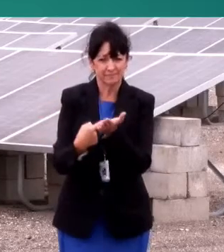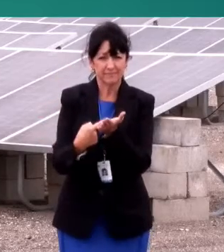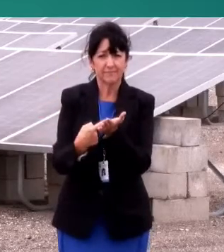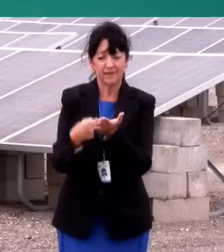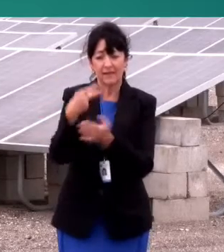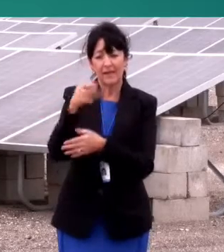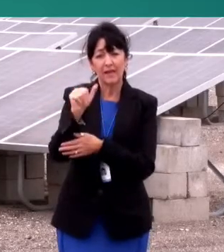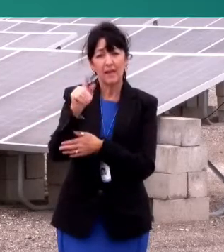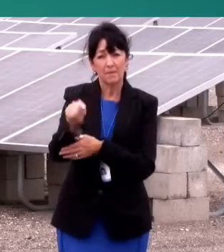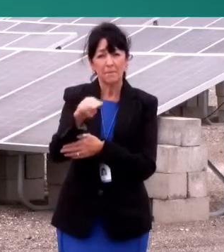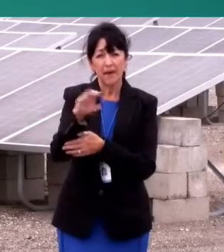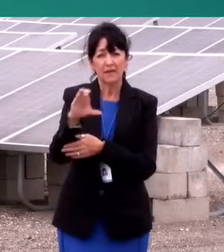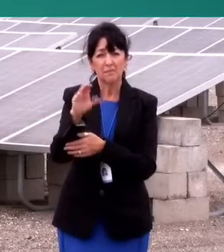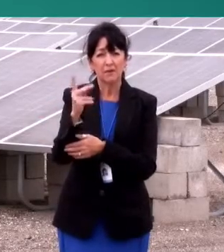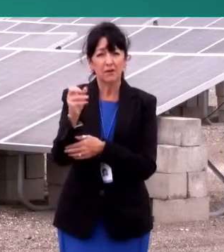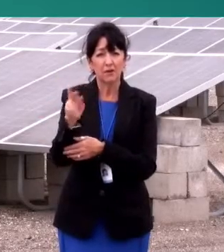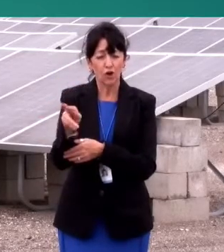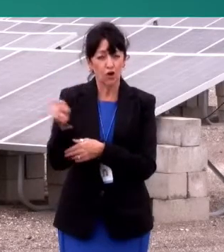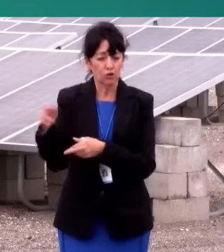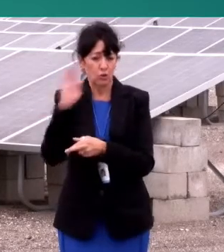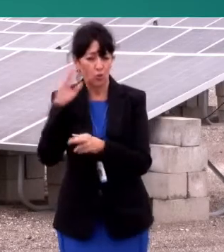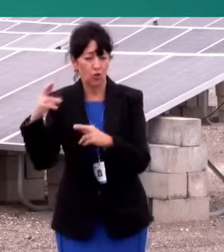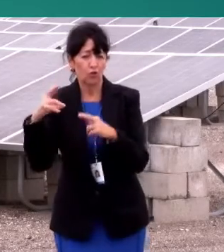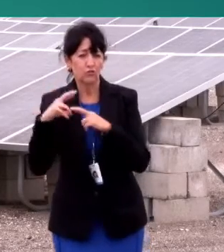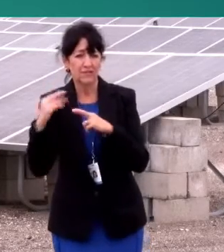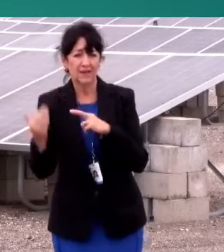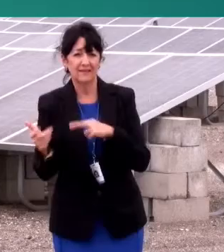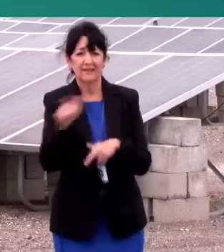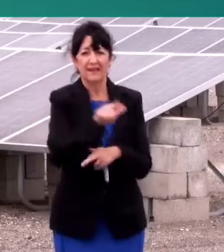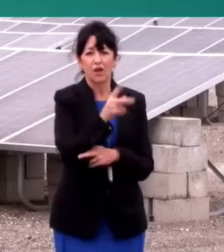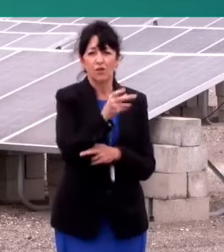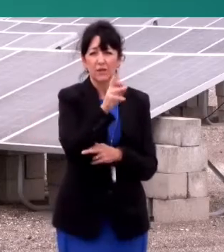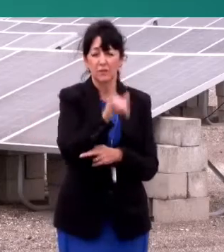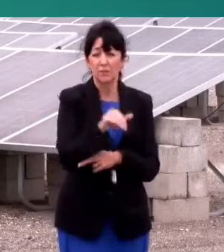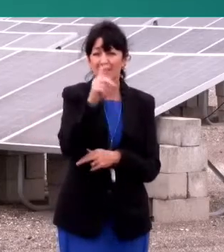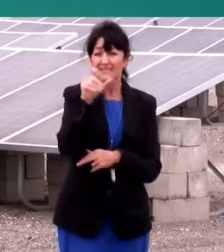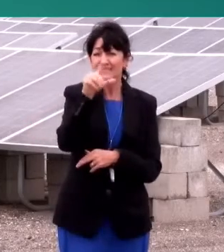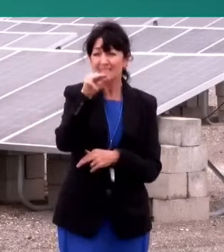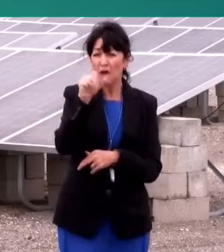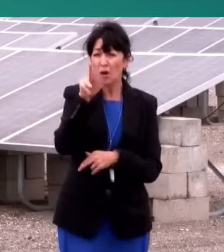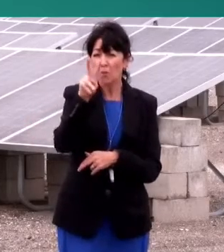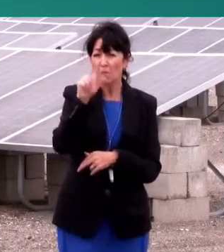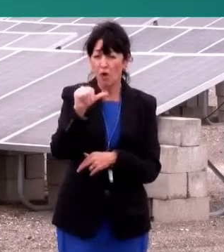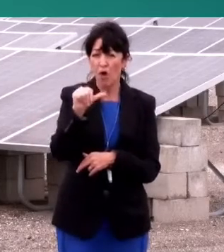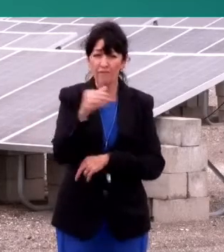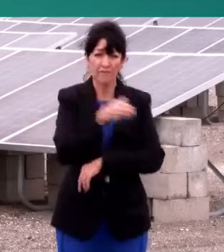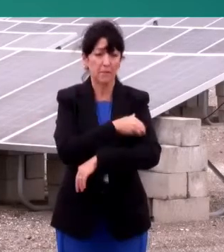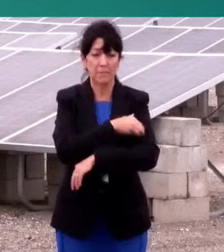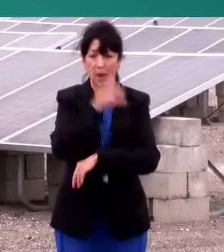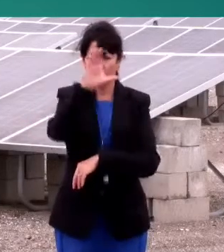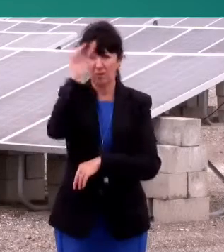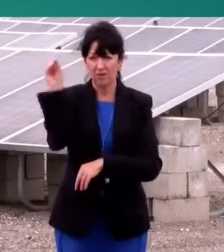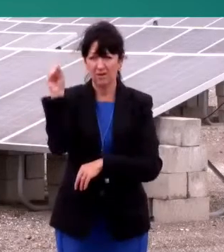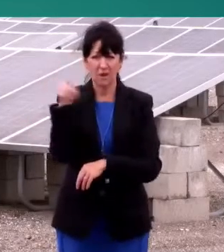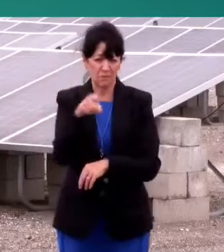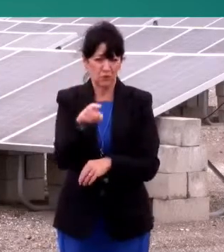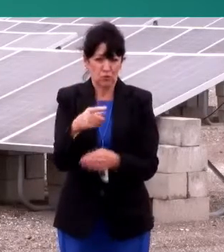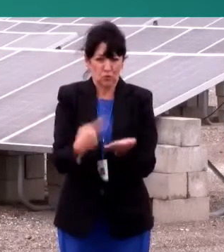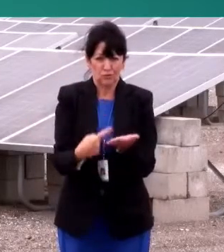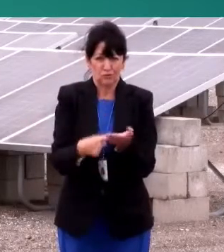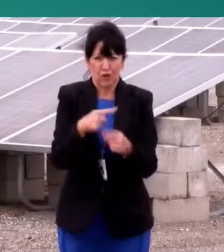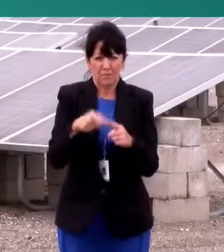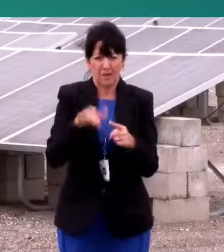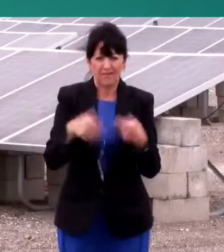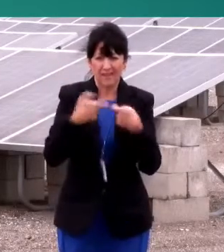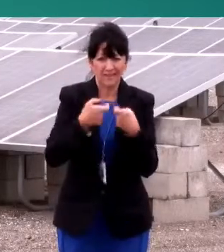who is retiring now, Kimberly Schlichting. We have Delmarva Power at the table, because if you're going to talk about energy, you need to make sure everybody's